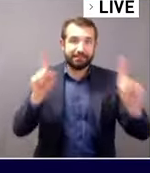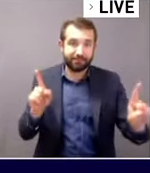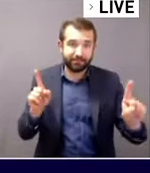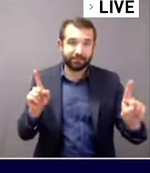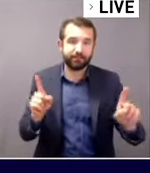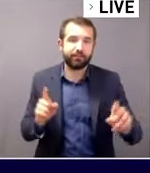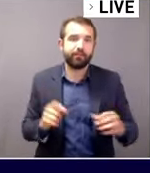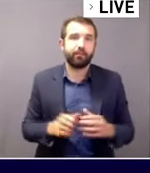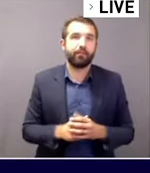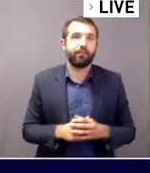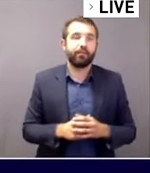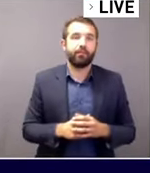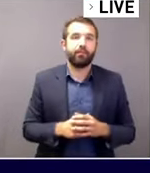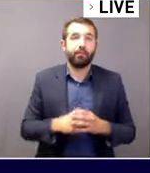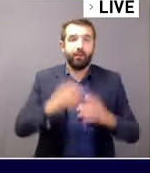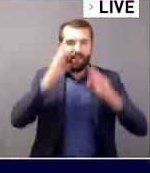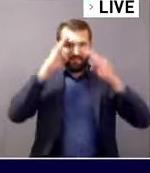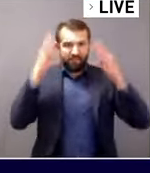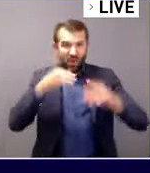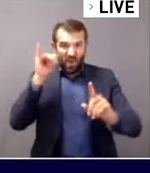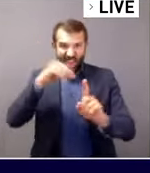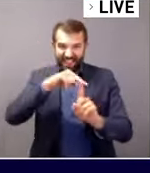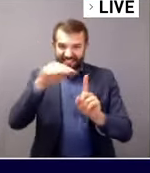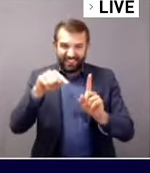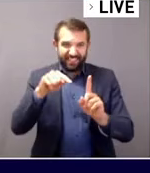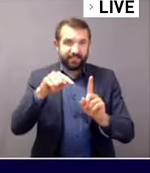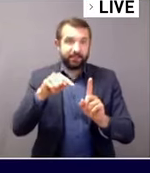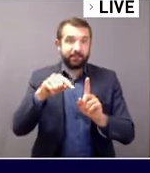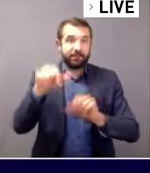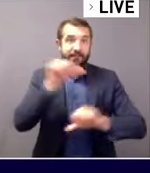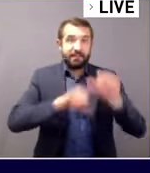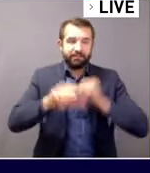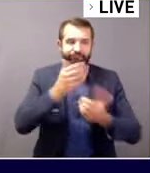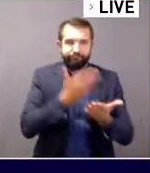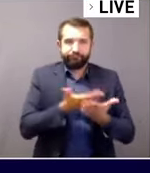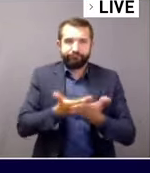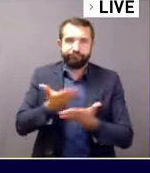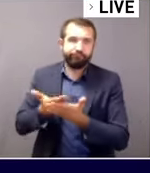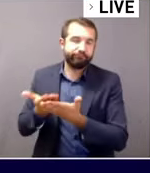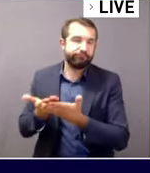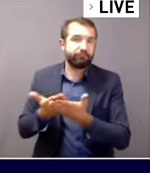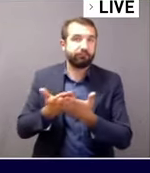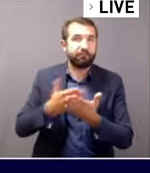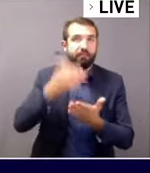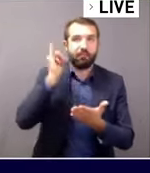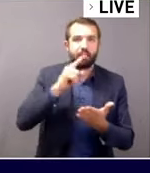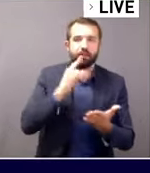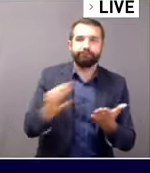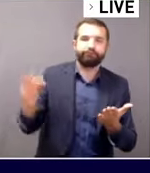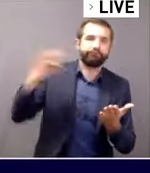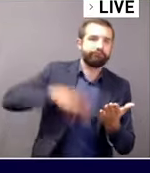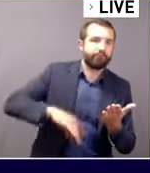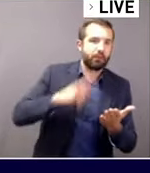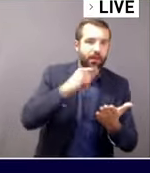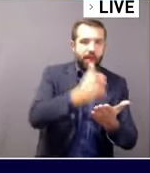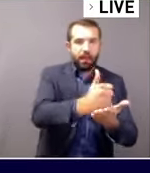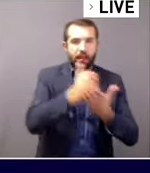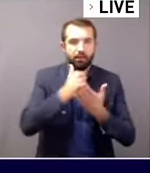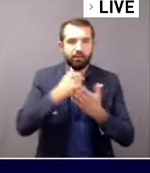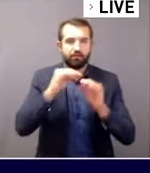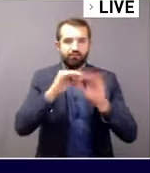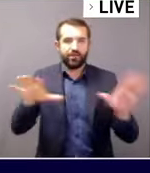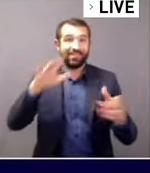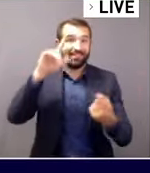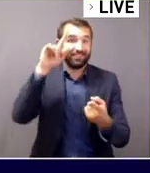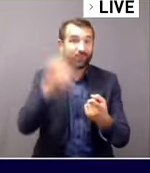that we think science has shown get a better bang for the buck with respect to tamping down on COVID-19